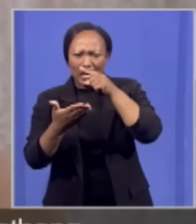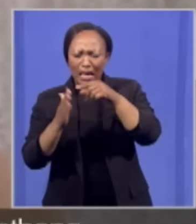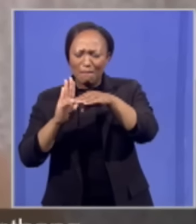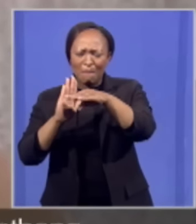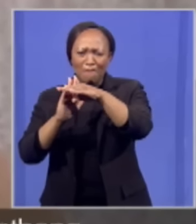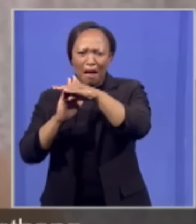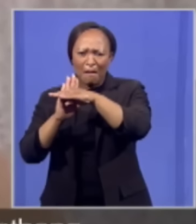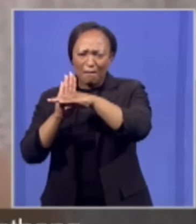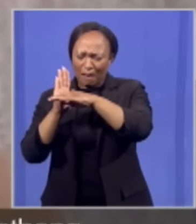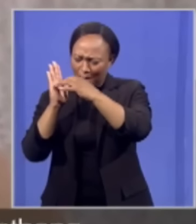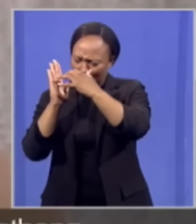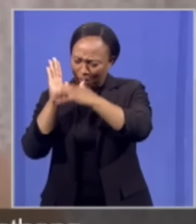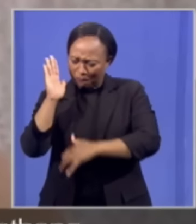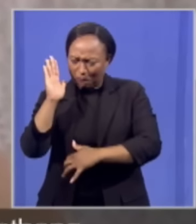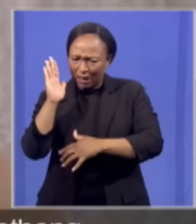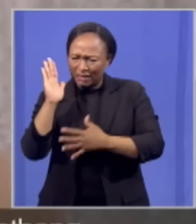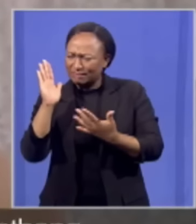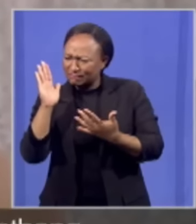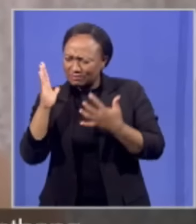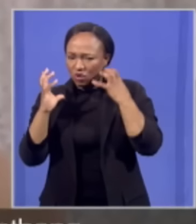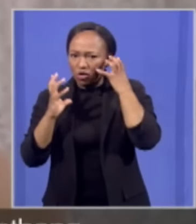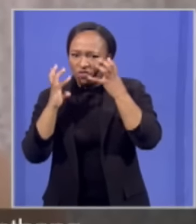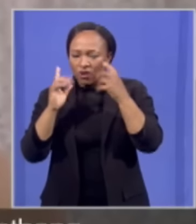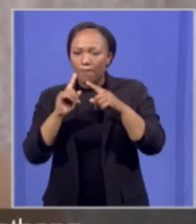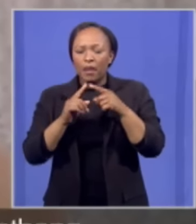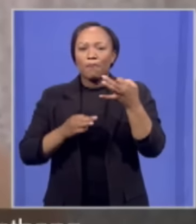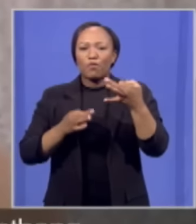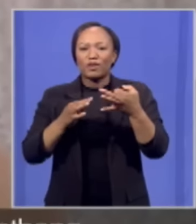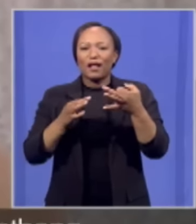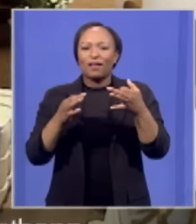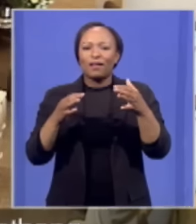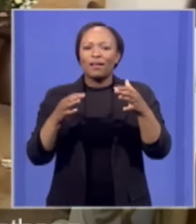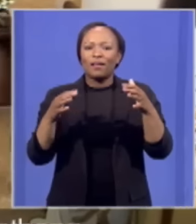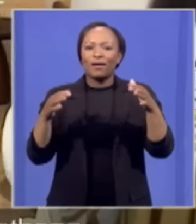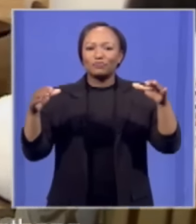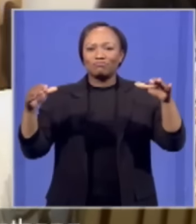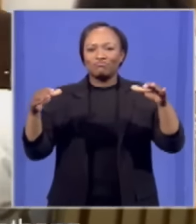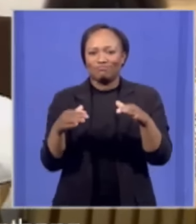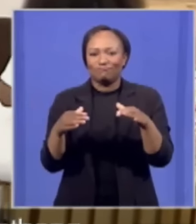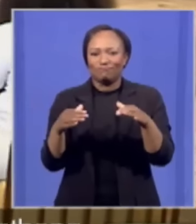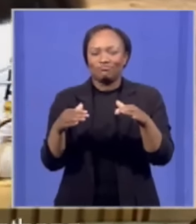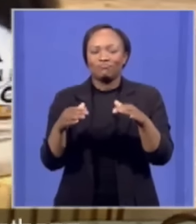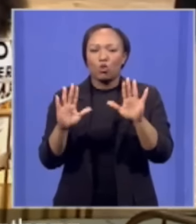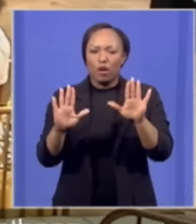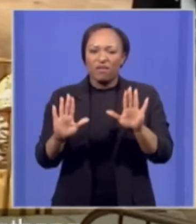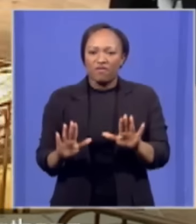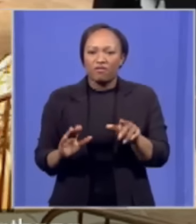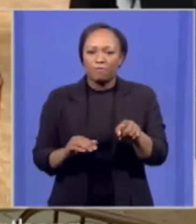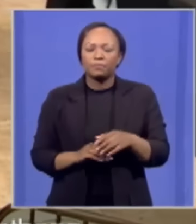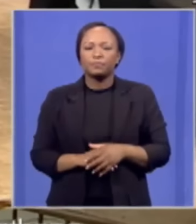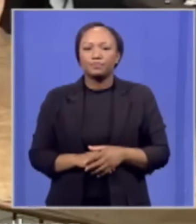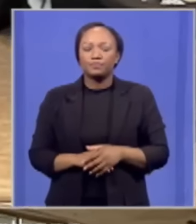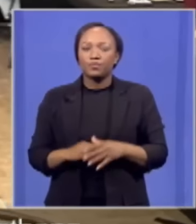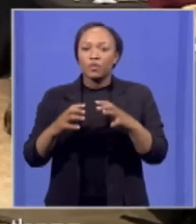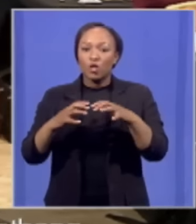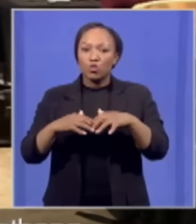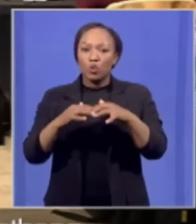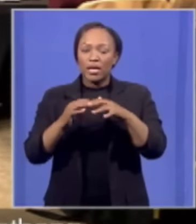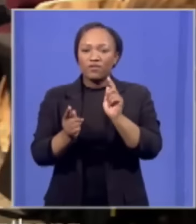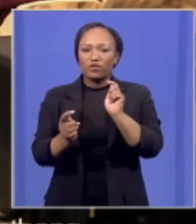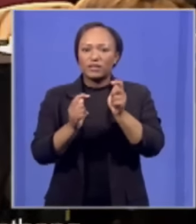of political parties, I think when political parties join forces, it's a wonderful thing. Unite for Change e kgethile ho ba le baetapele ba